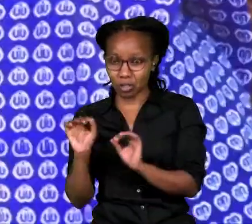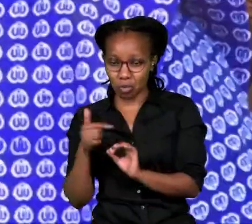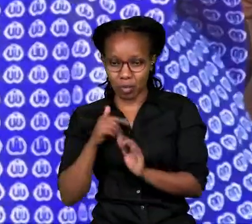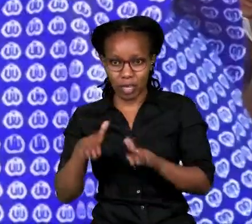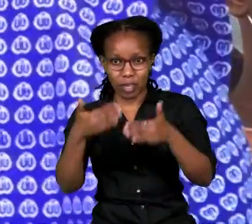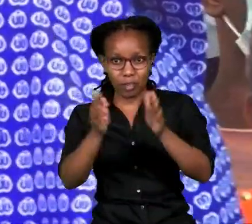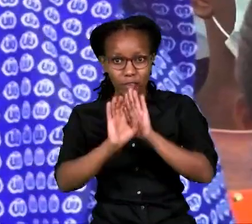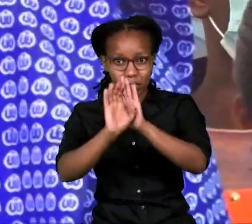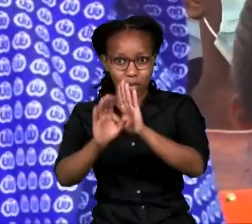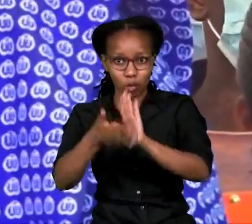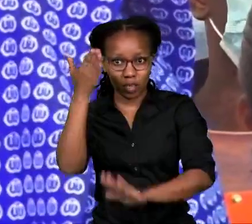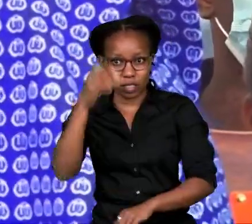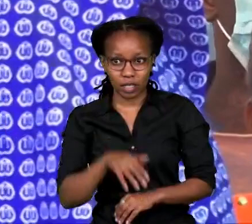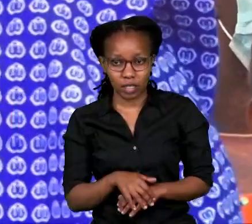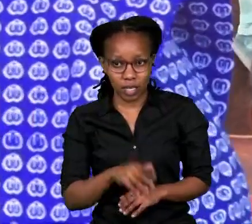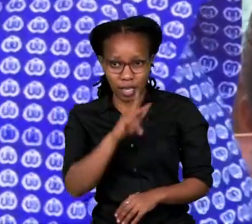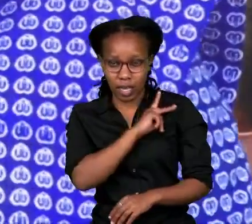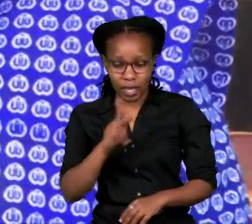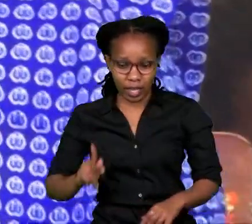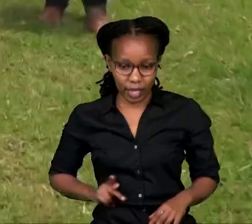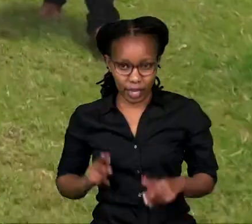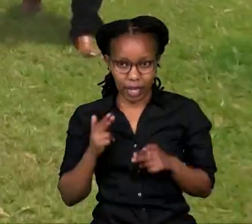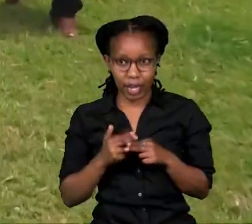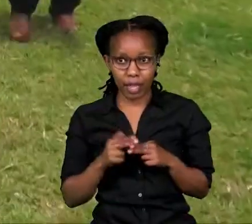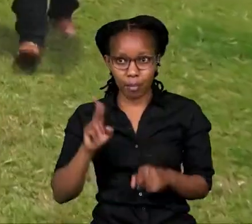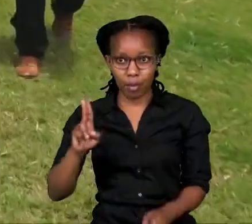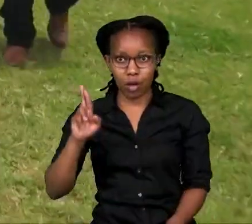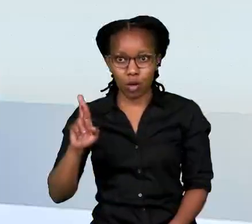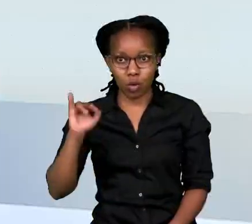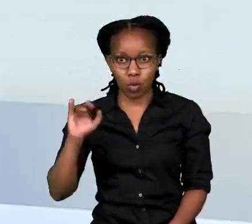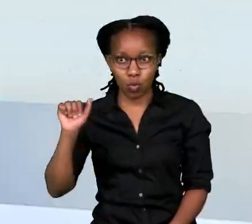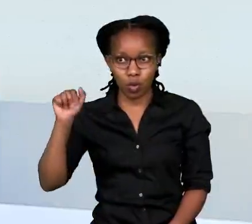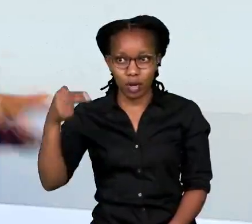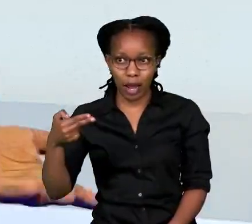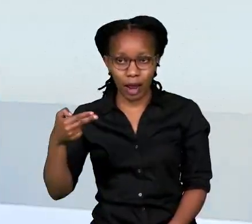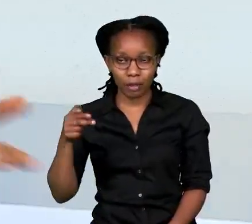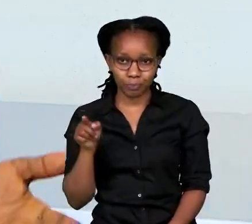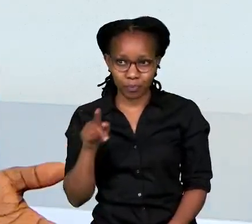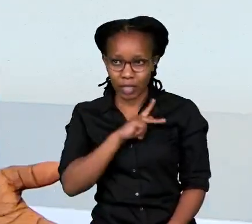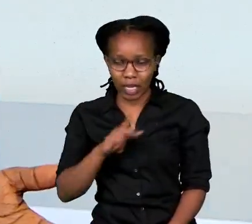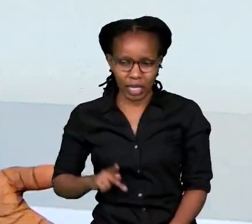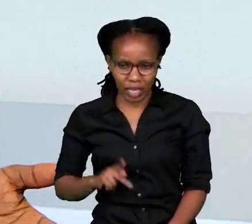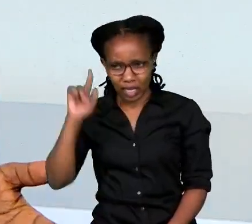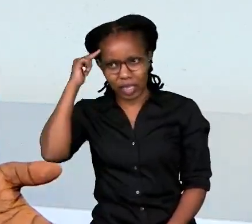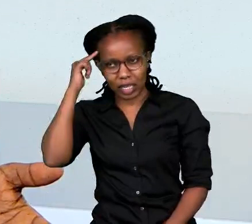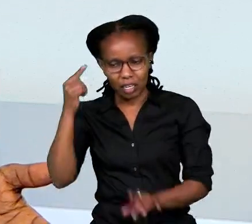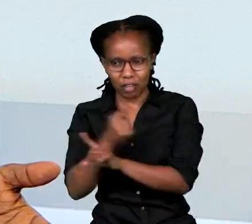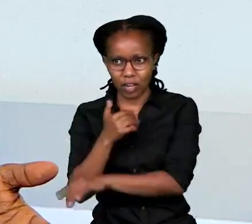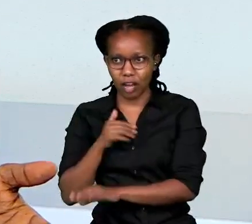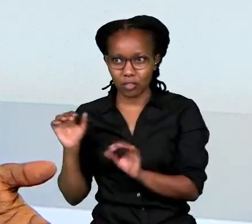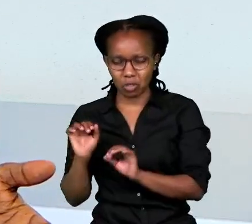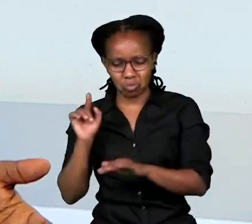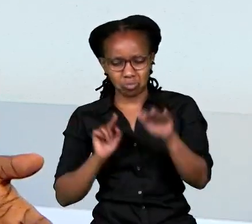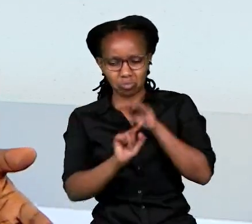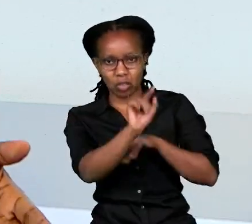quickly. Of a king Kondurea, and he thought there's no difference, and actually walked into